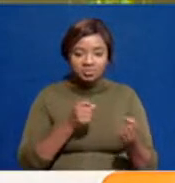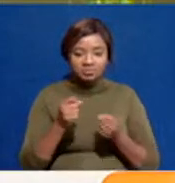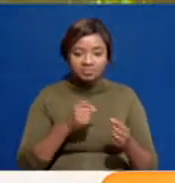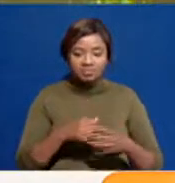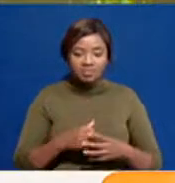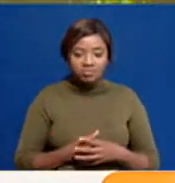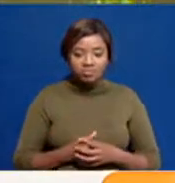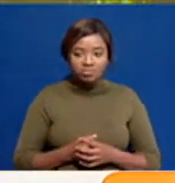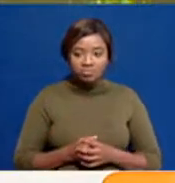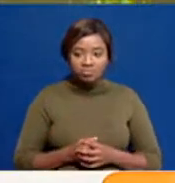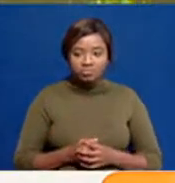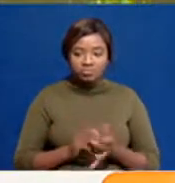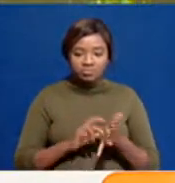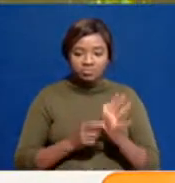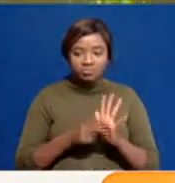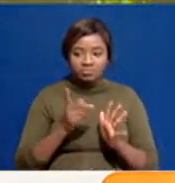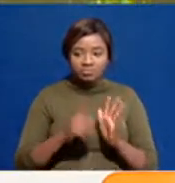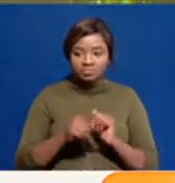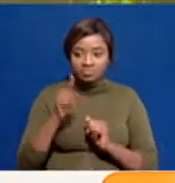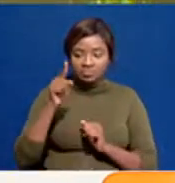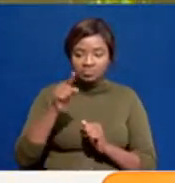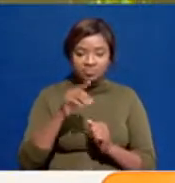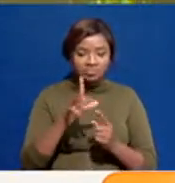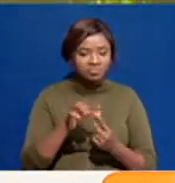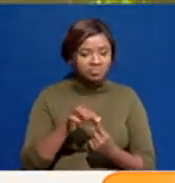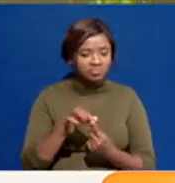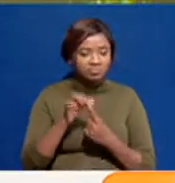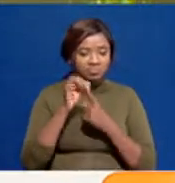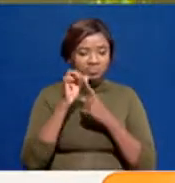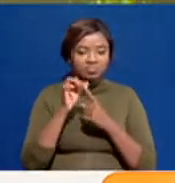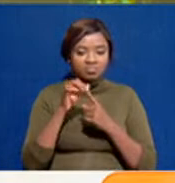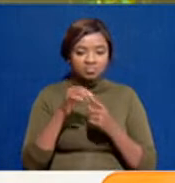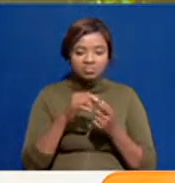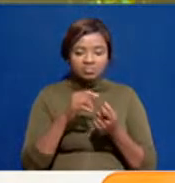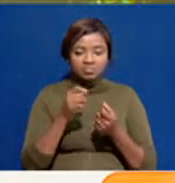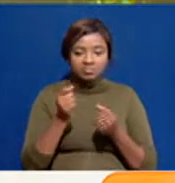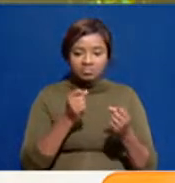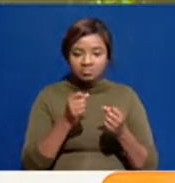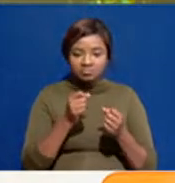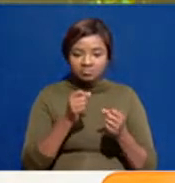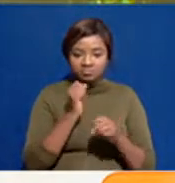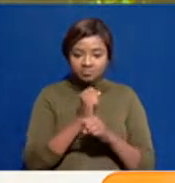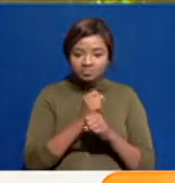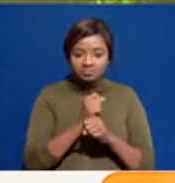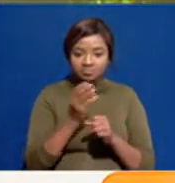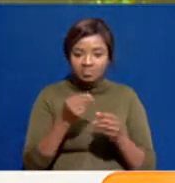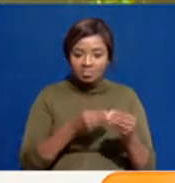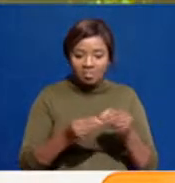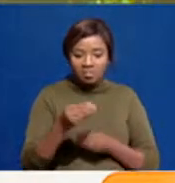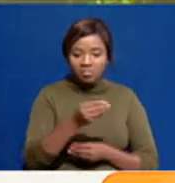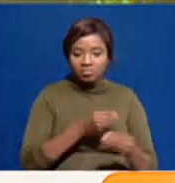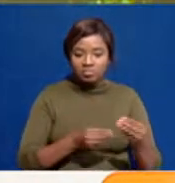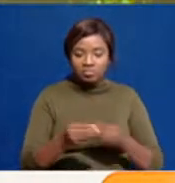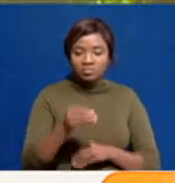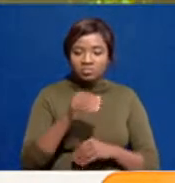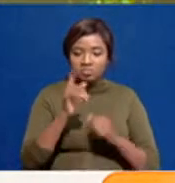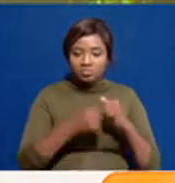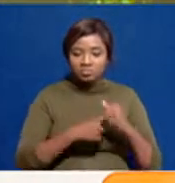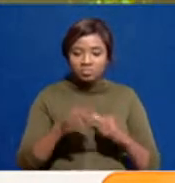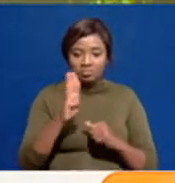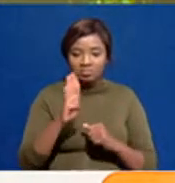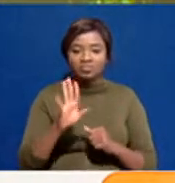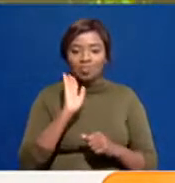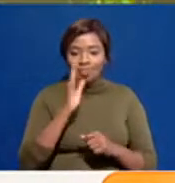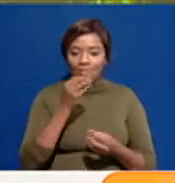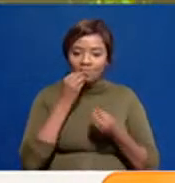Jamhuri Holdings was simply a special purpose vehicle for a transaction of 6 billion shillings, MPs say Wednesday they will be unveiling